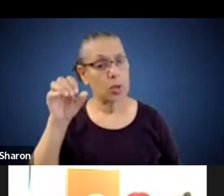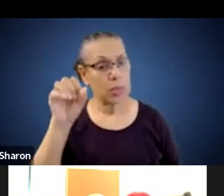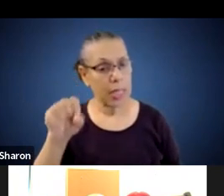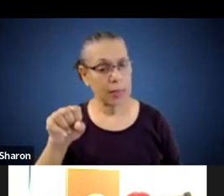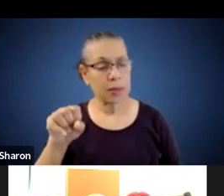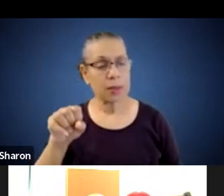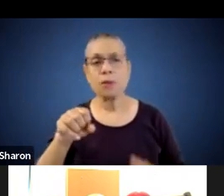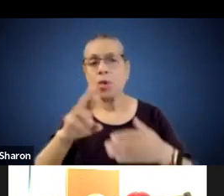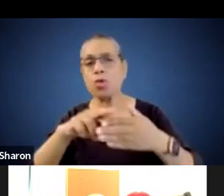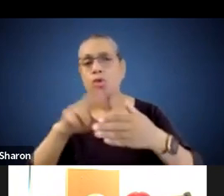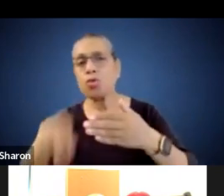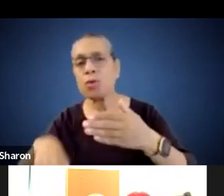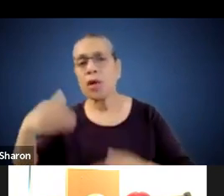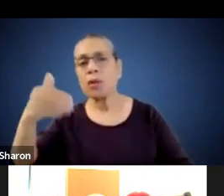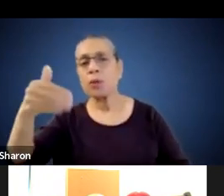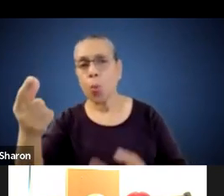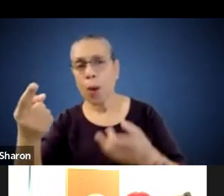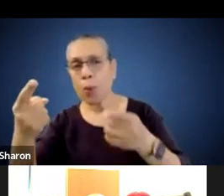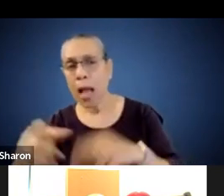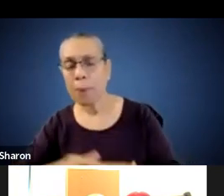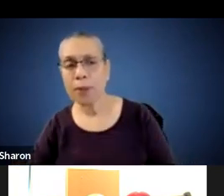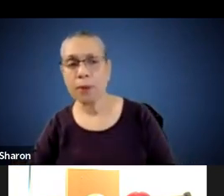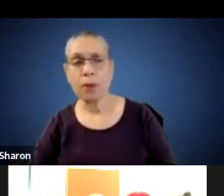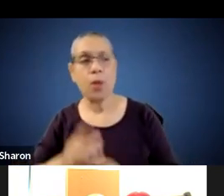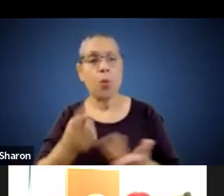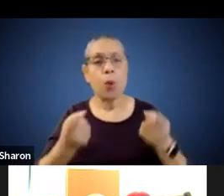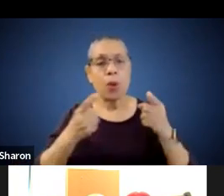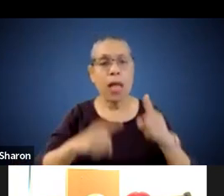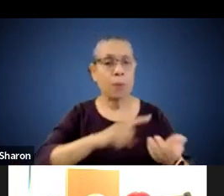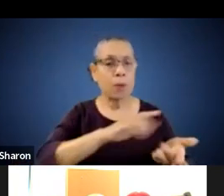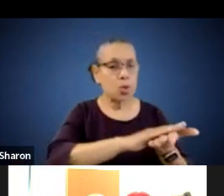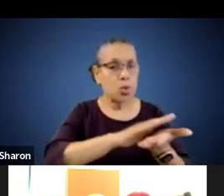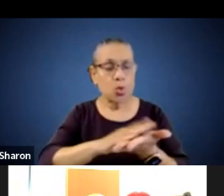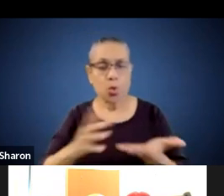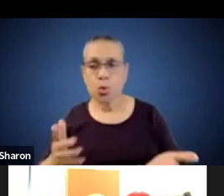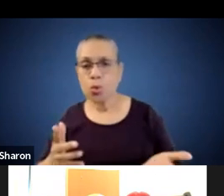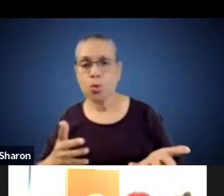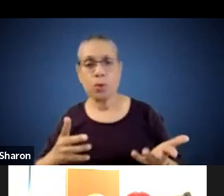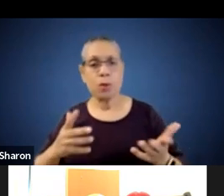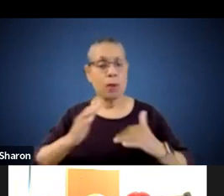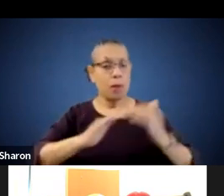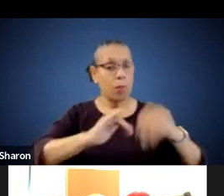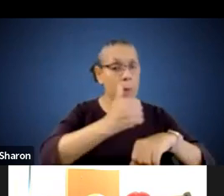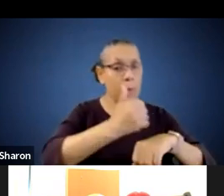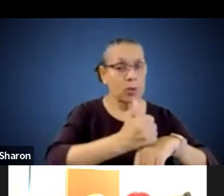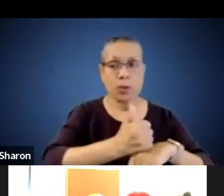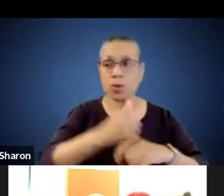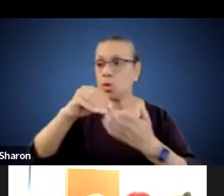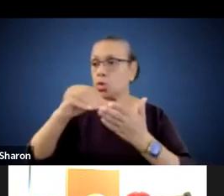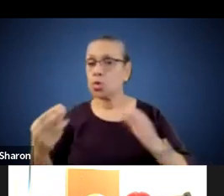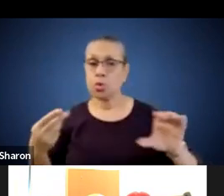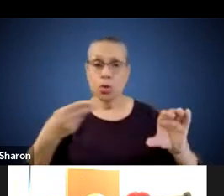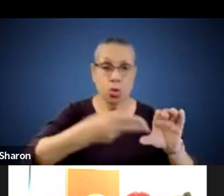what is going to be happening in your future years what's going on with our infrastructure um the choice that has been made the the